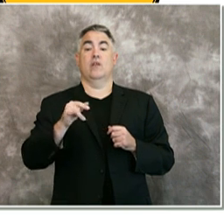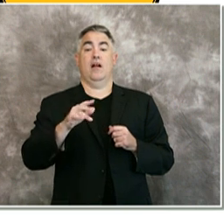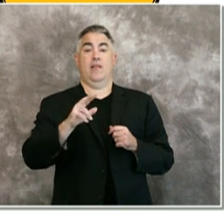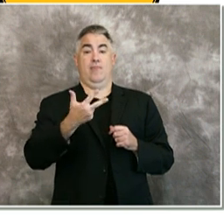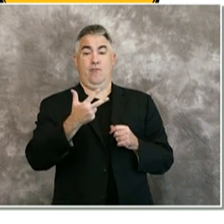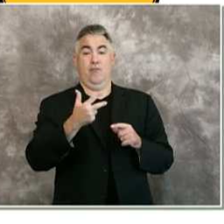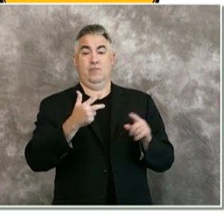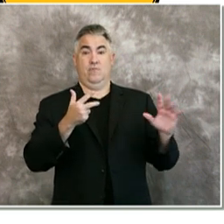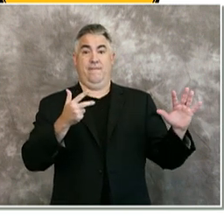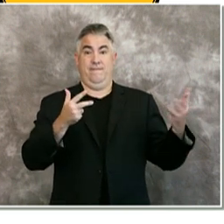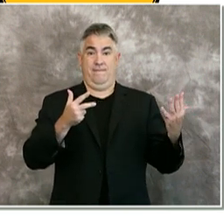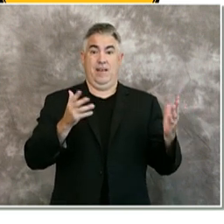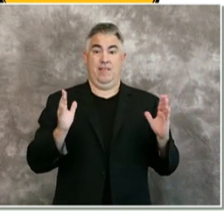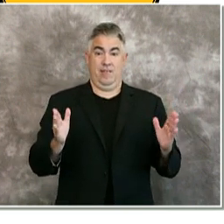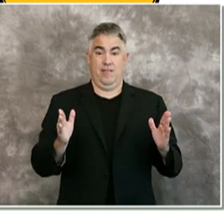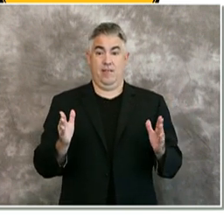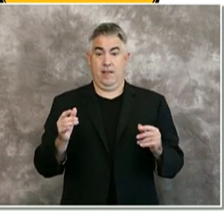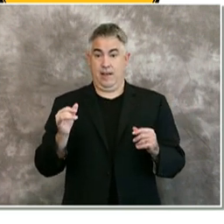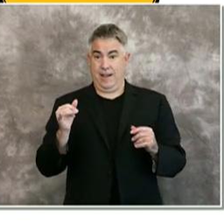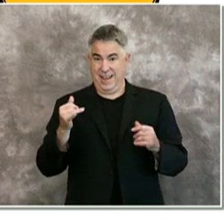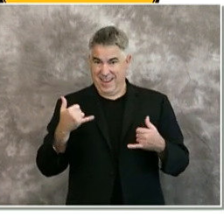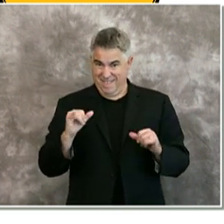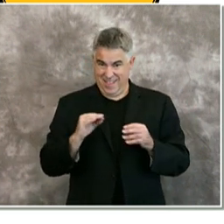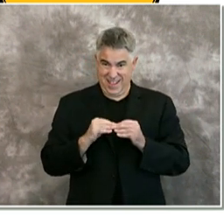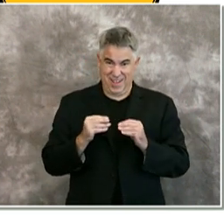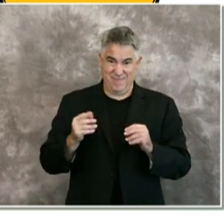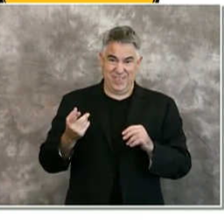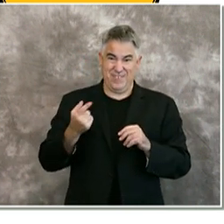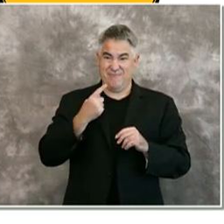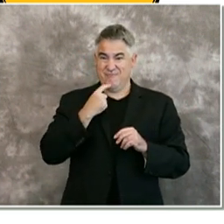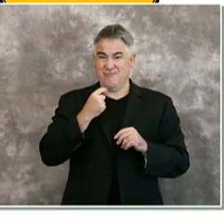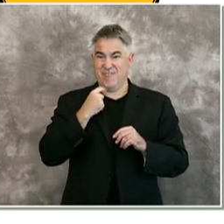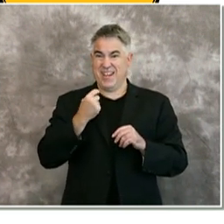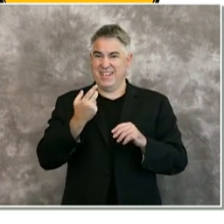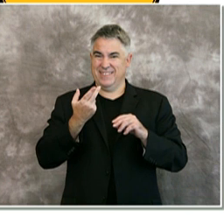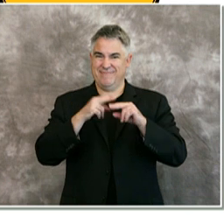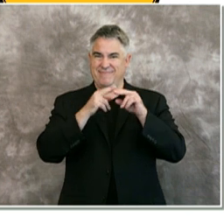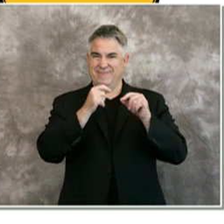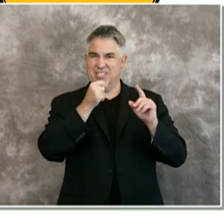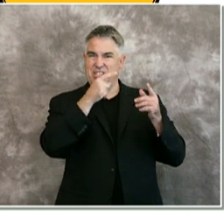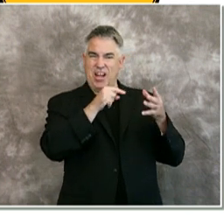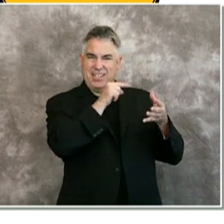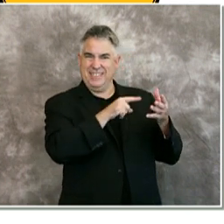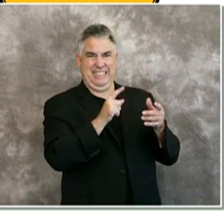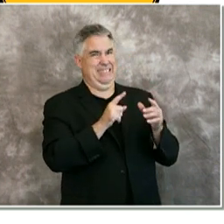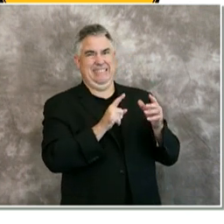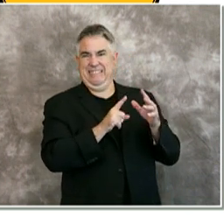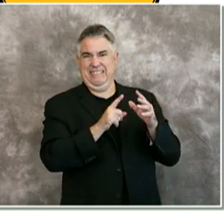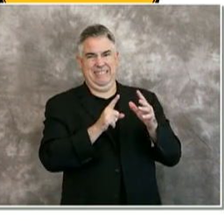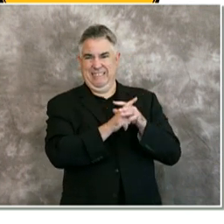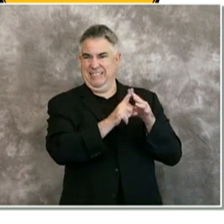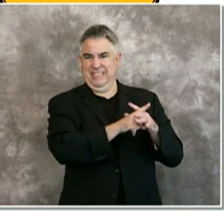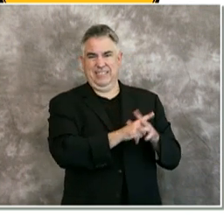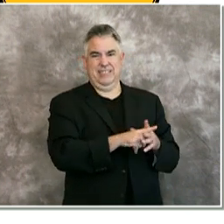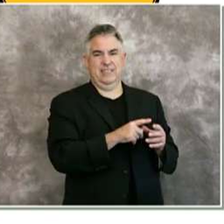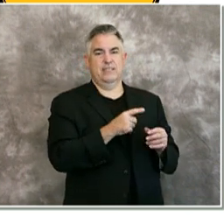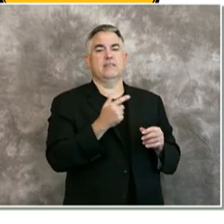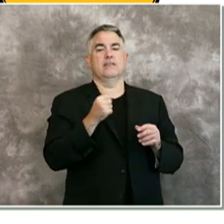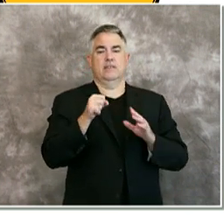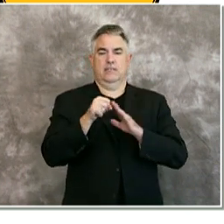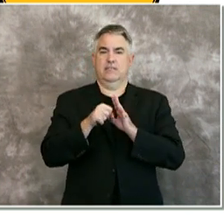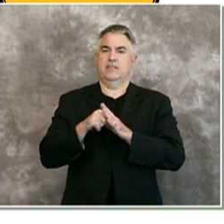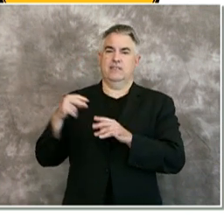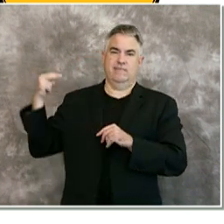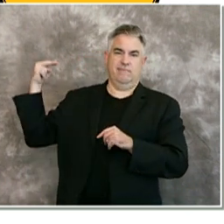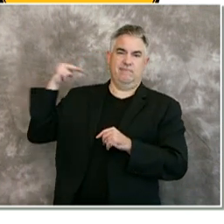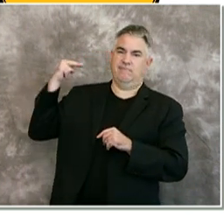if we continue to be abnormal, this would put us on the state's watch list for the next 3 weeks.